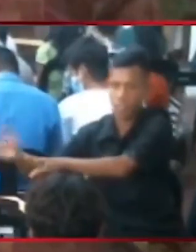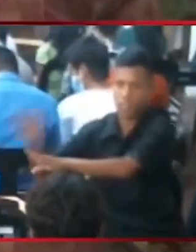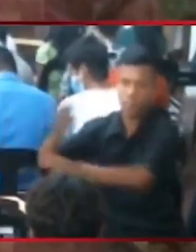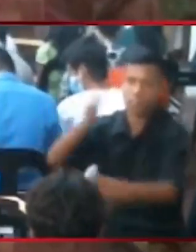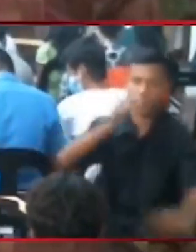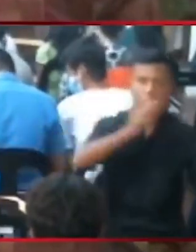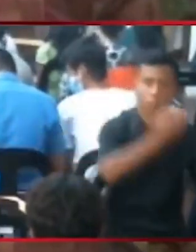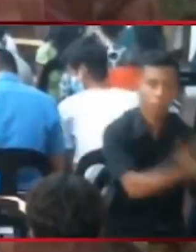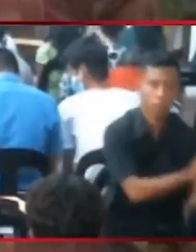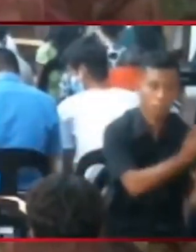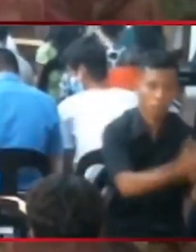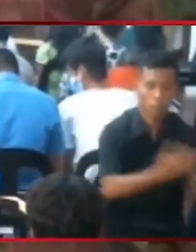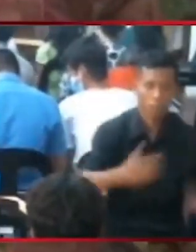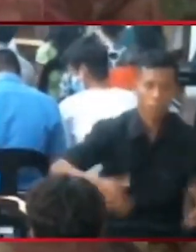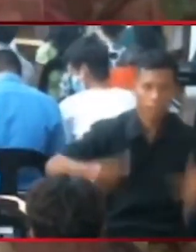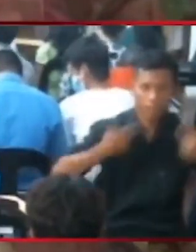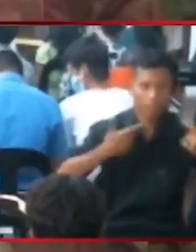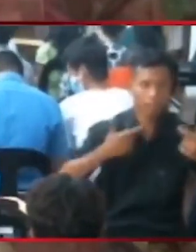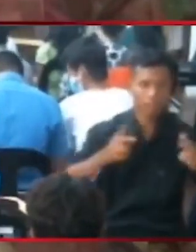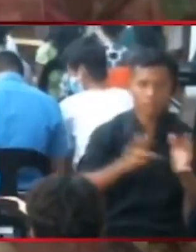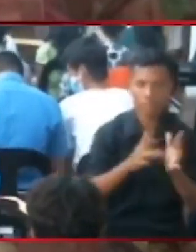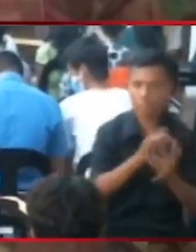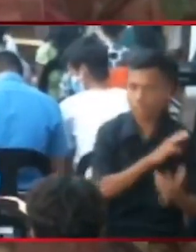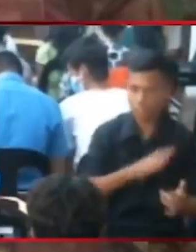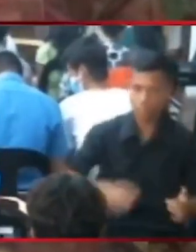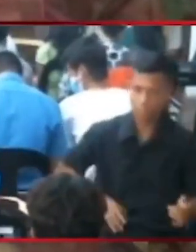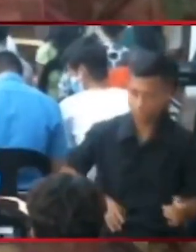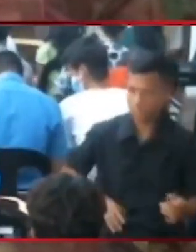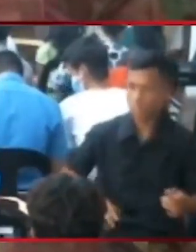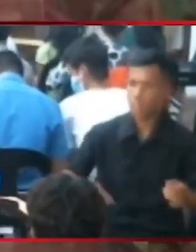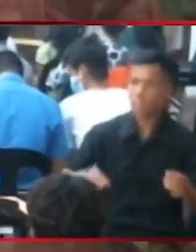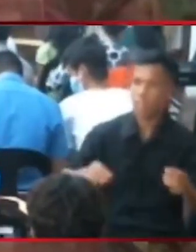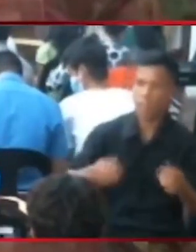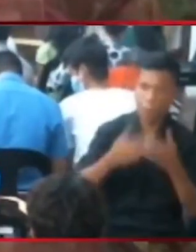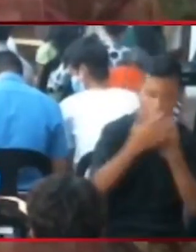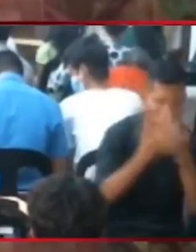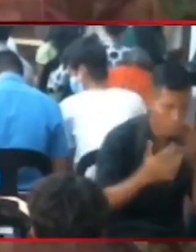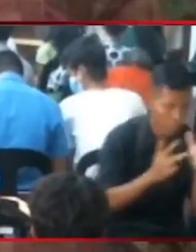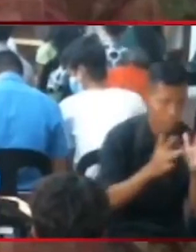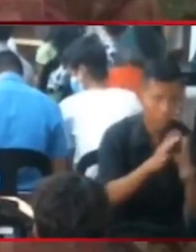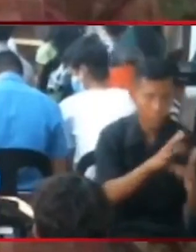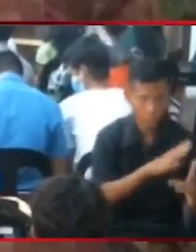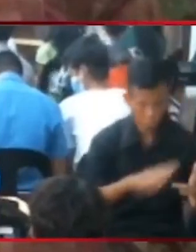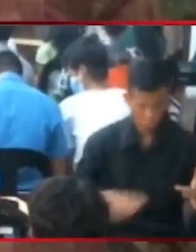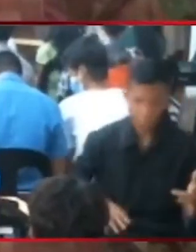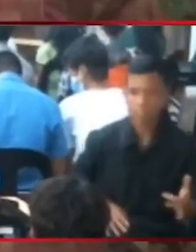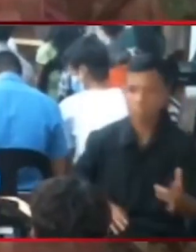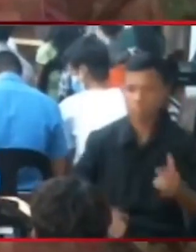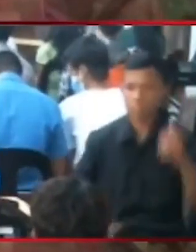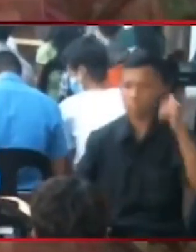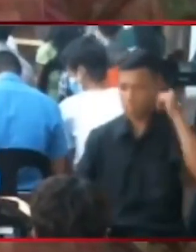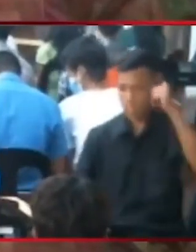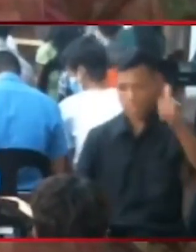in Christ, saved by the grace of God through the blood of Jesus Christ.